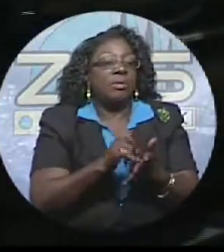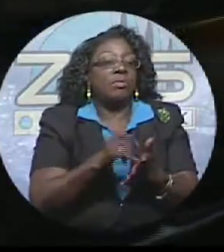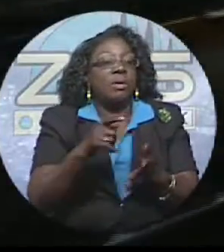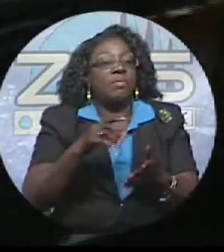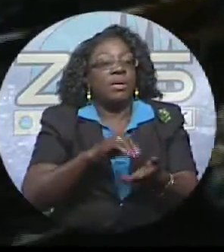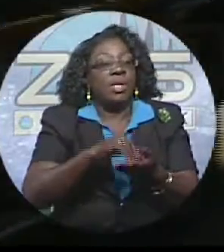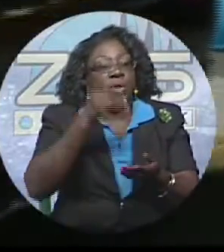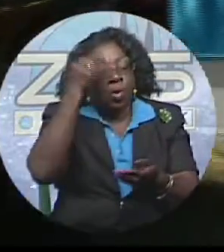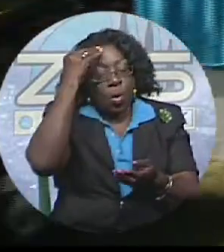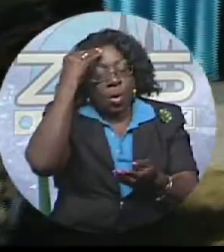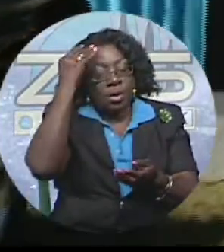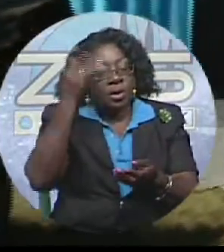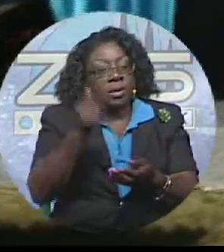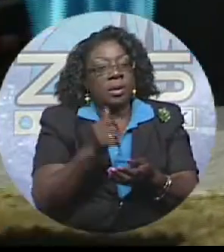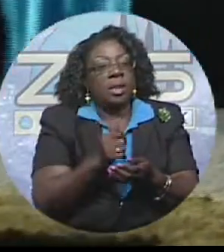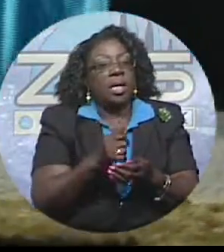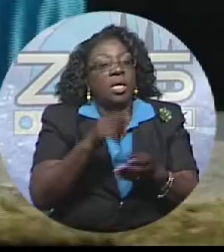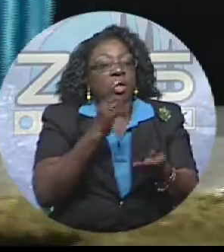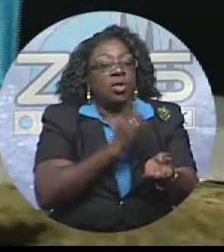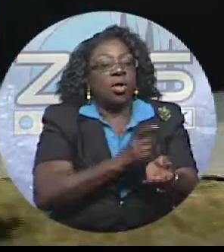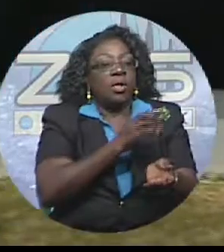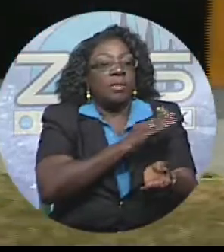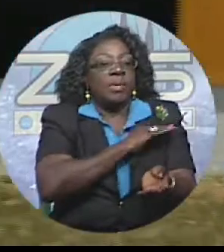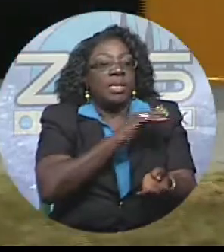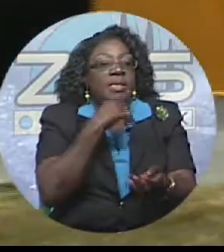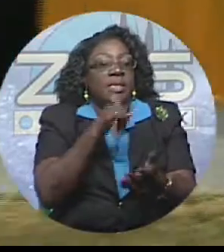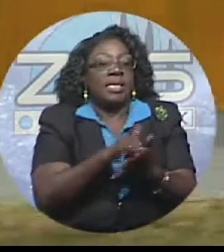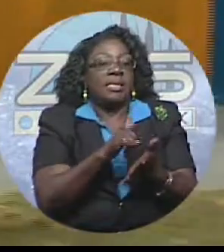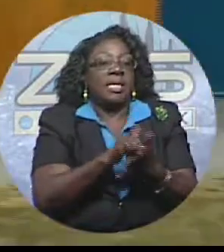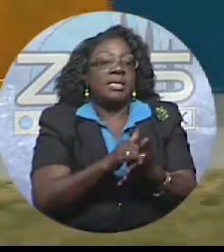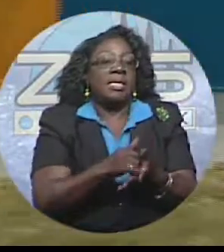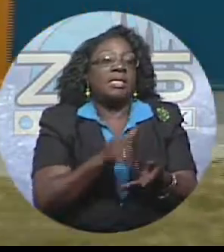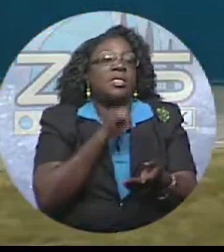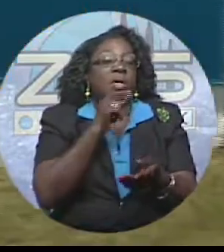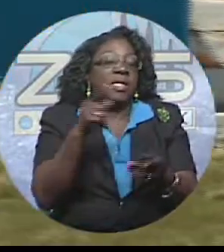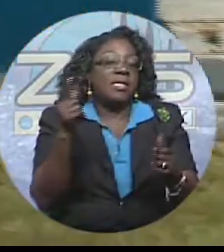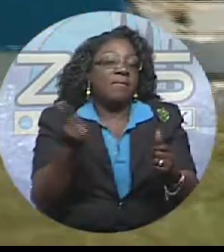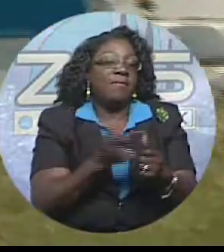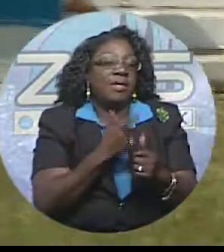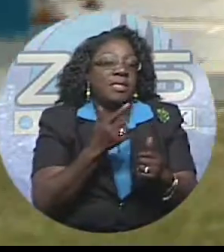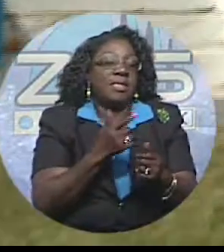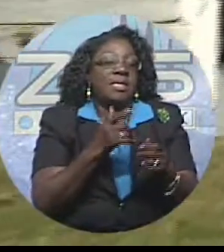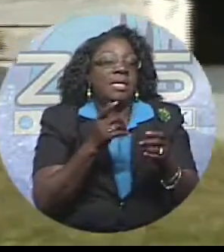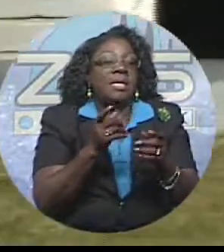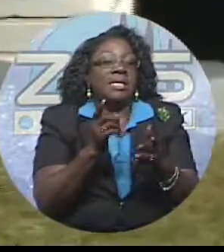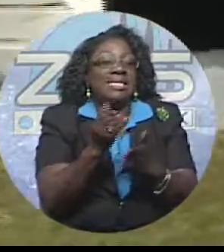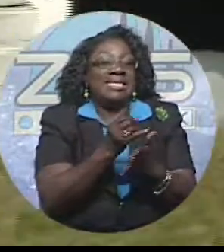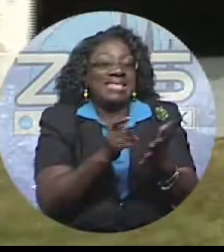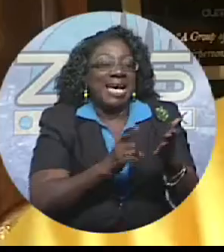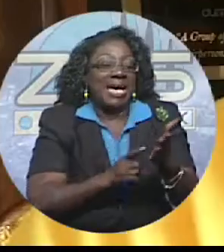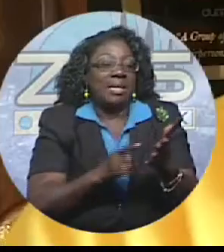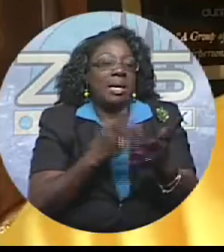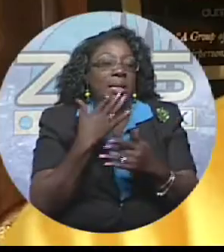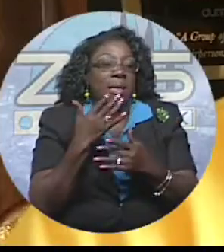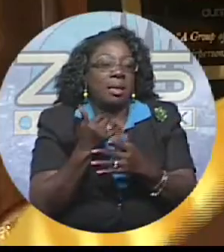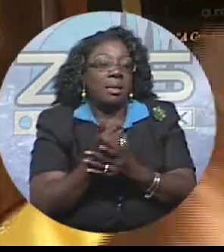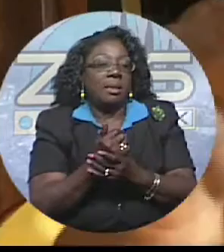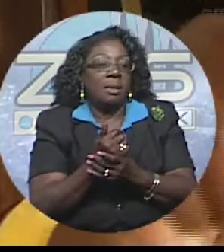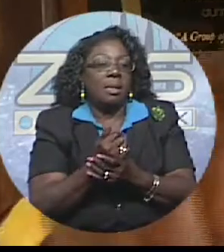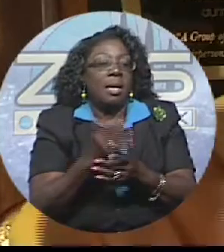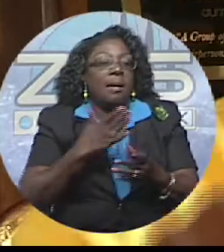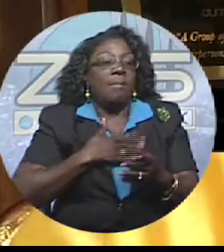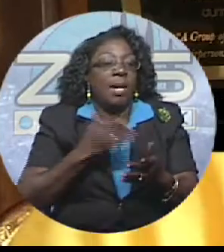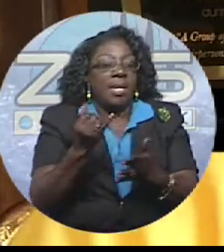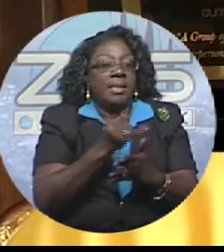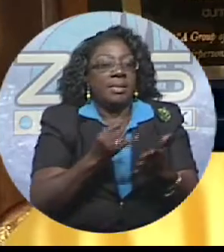And perhaps while not wrong, Dr. Bain claims that was not his initial design, as one of the colors is off. In my design,